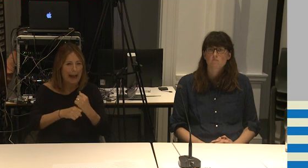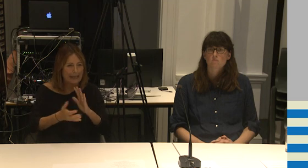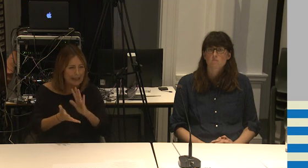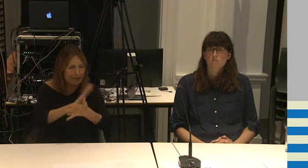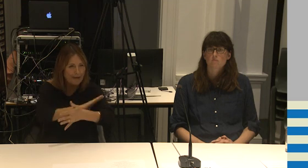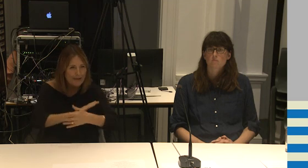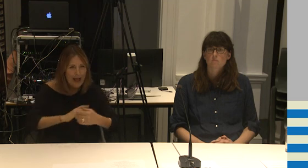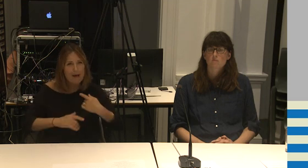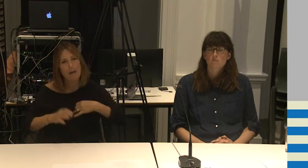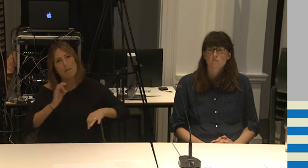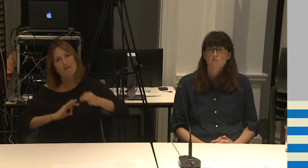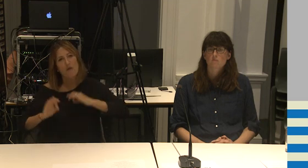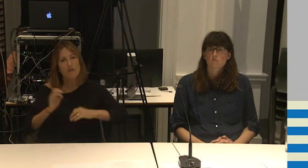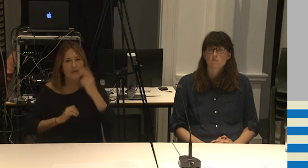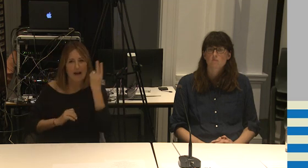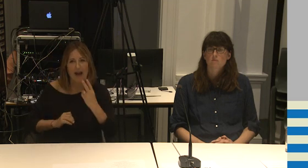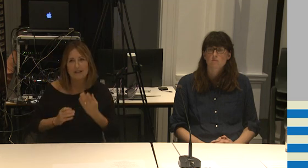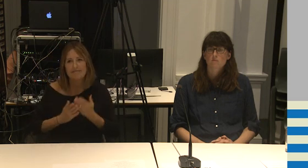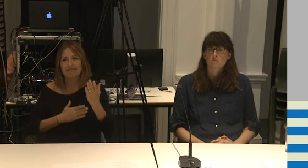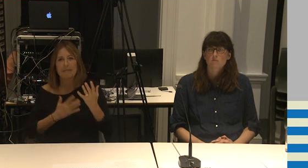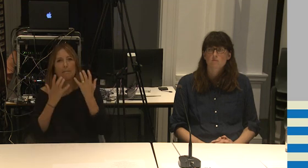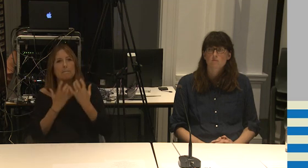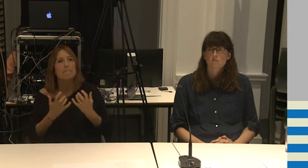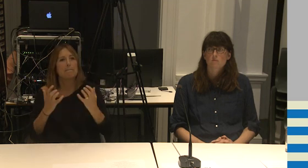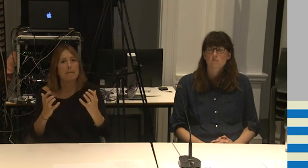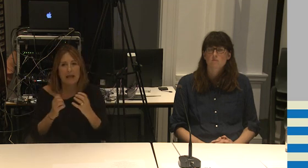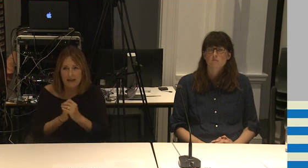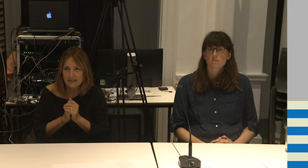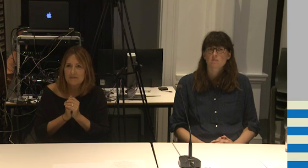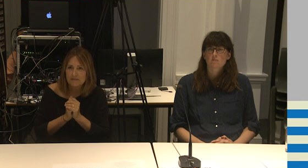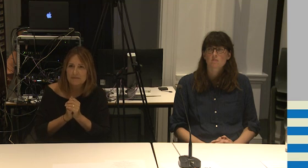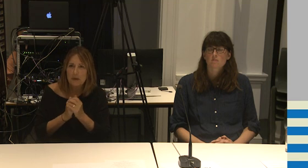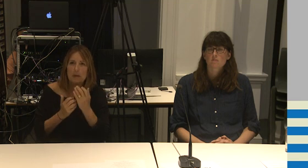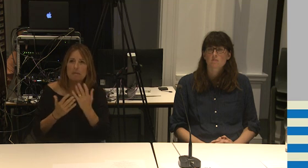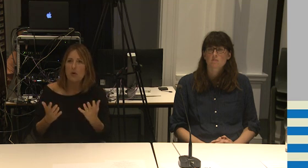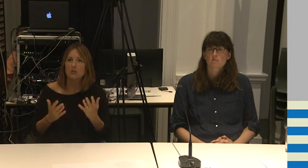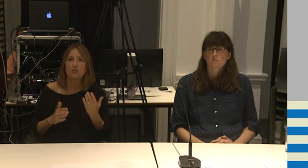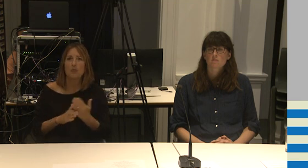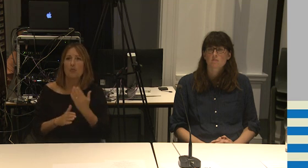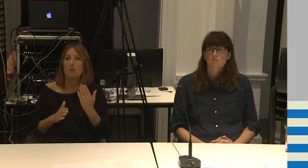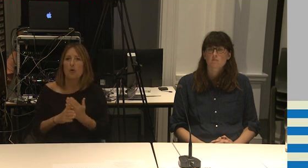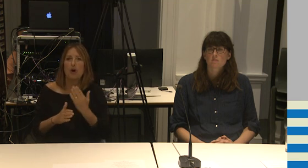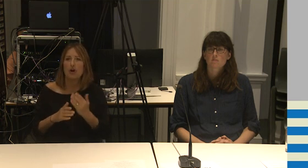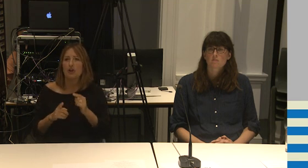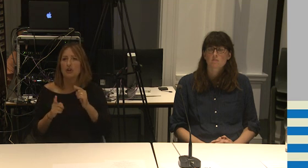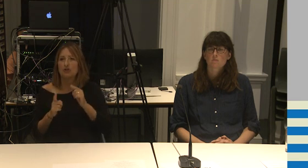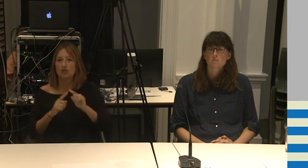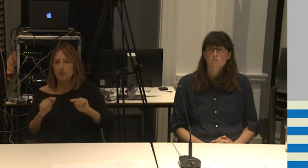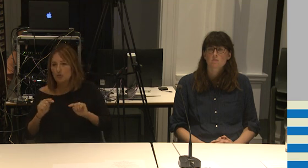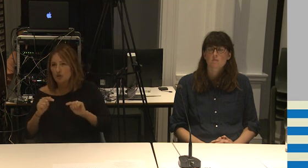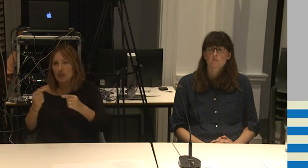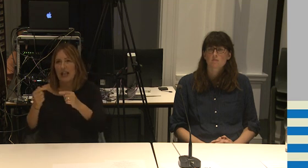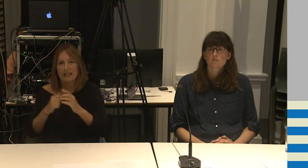I'm a performance artist and I work in public situations. And most of my work is about trying to